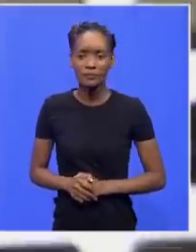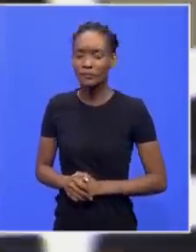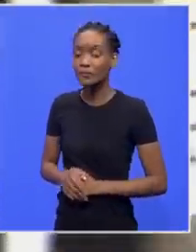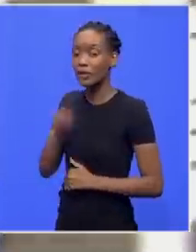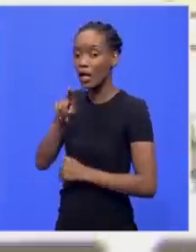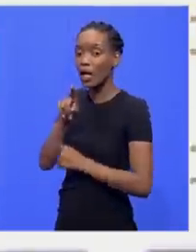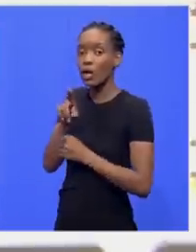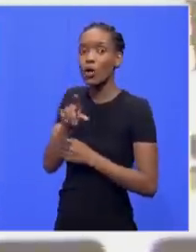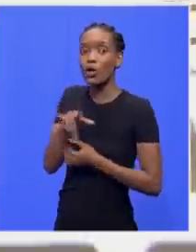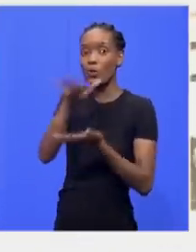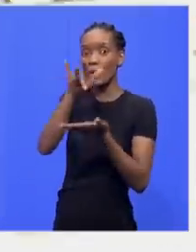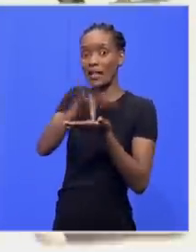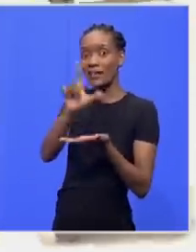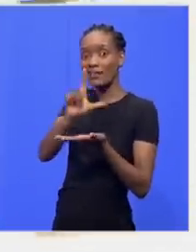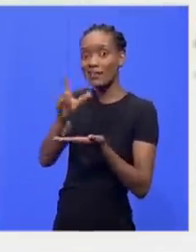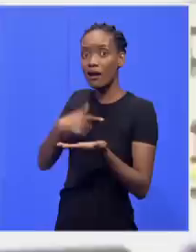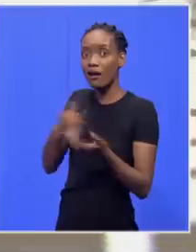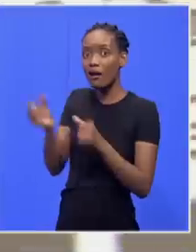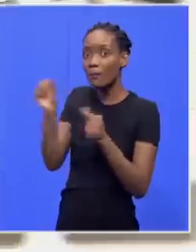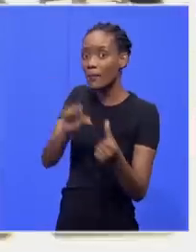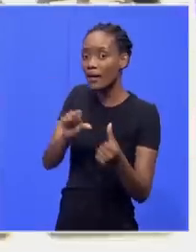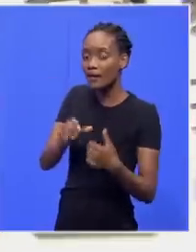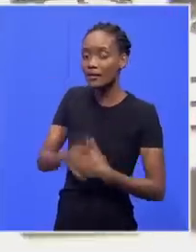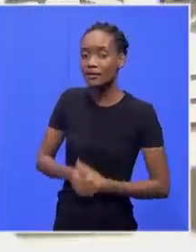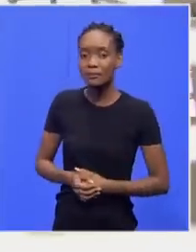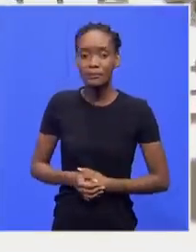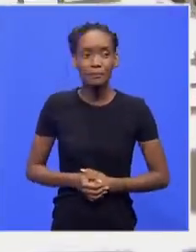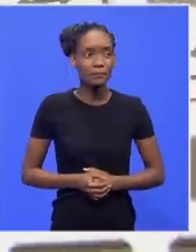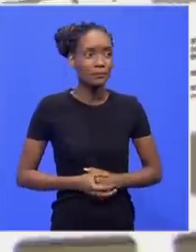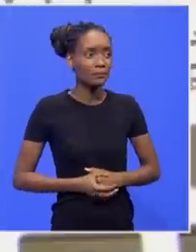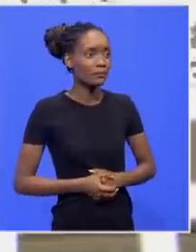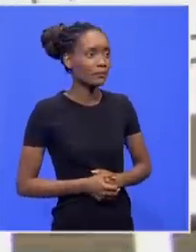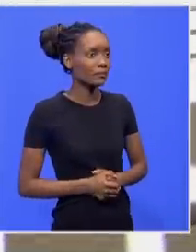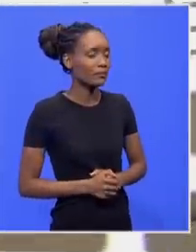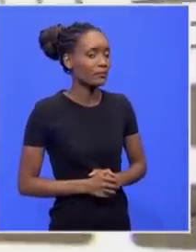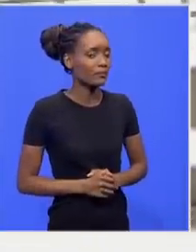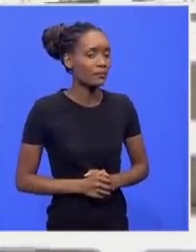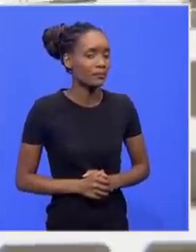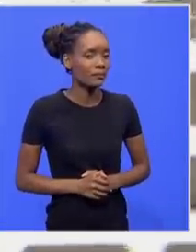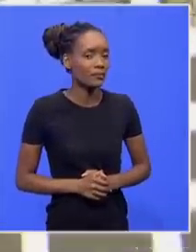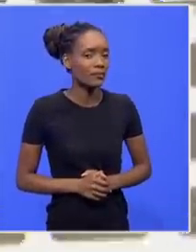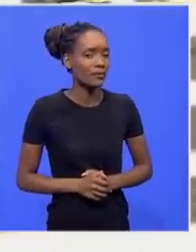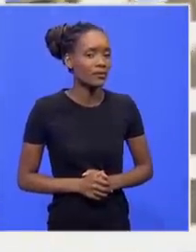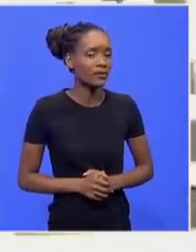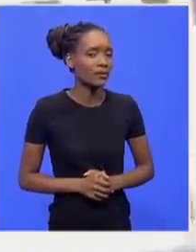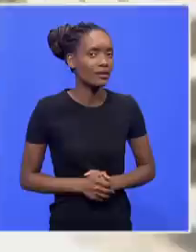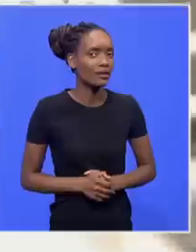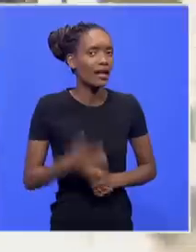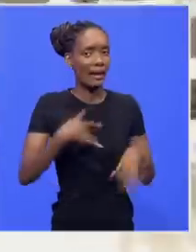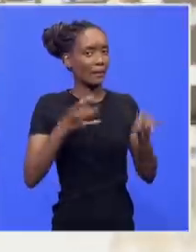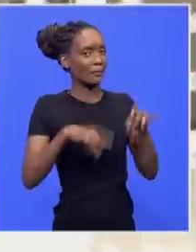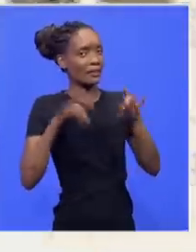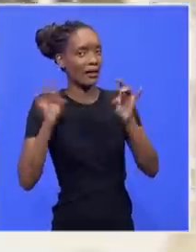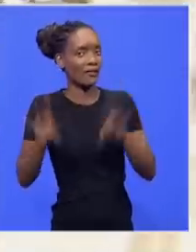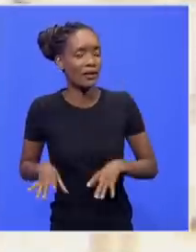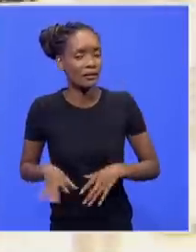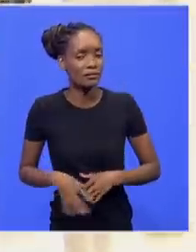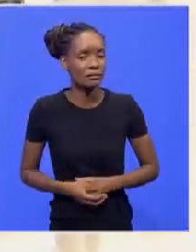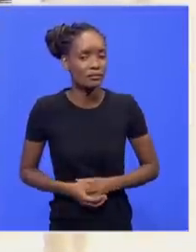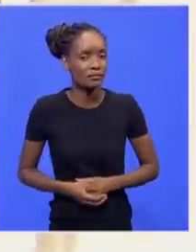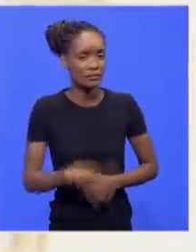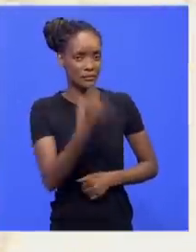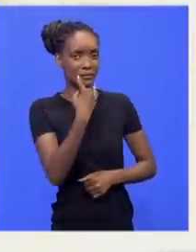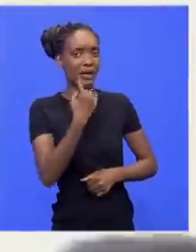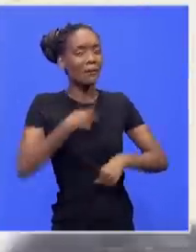to Lindela. I can't go to Lindela. I'm suffering, my sister. I need